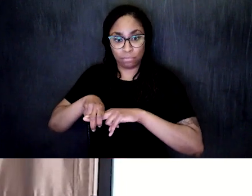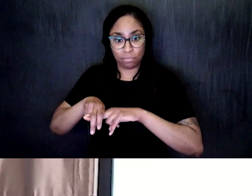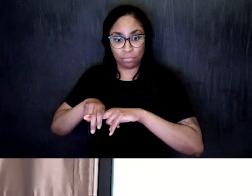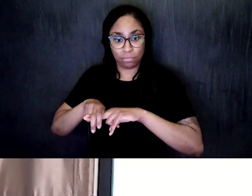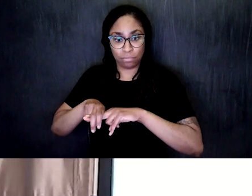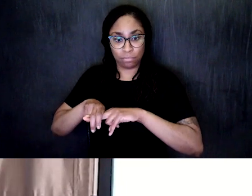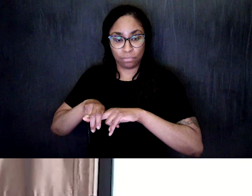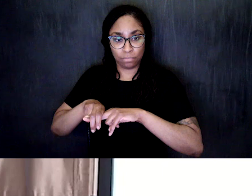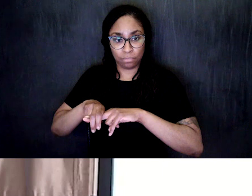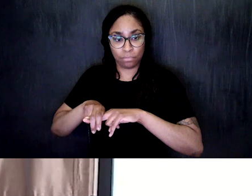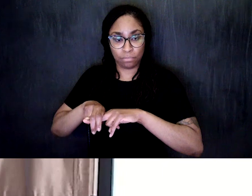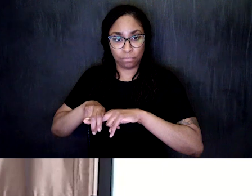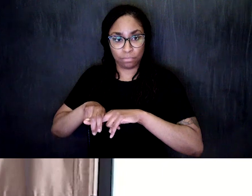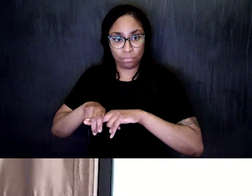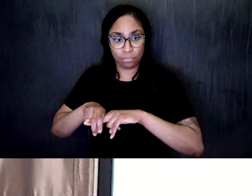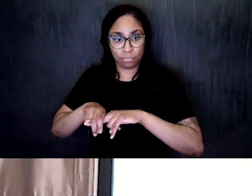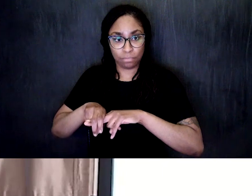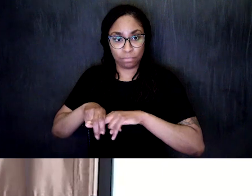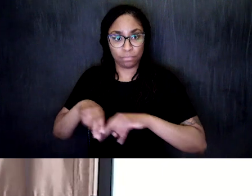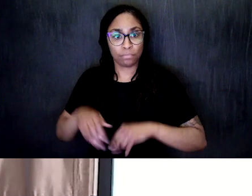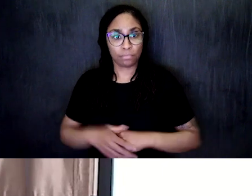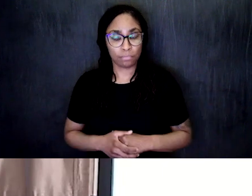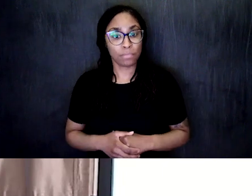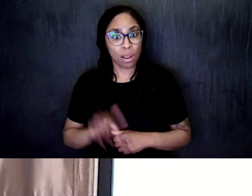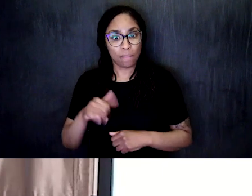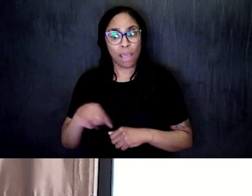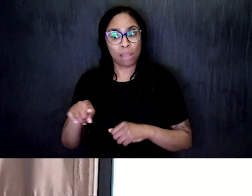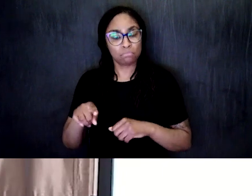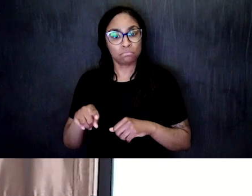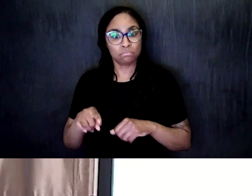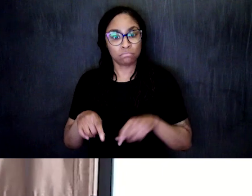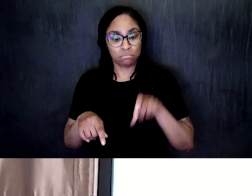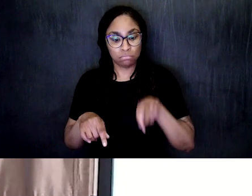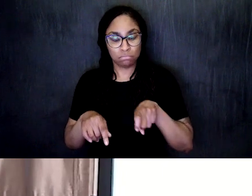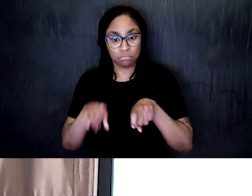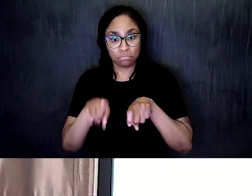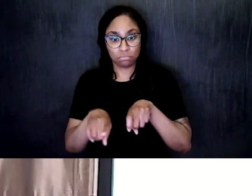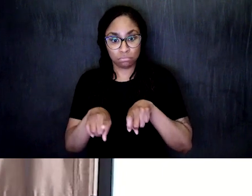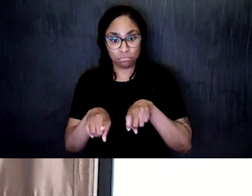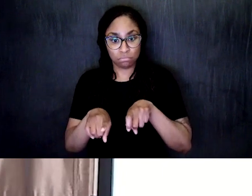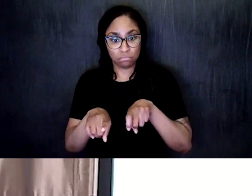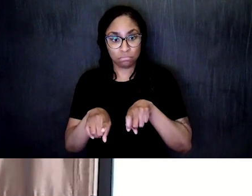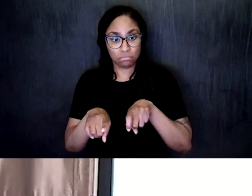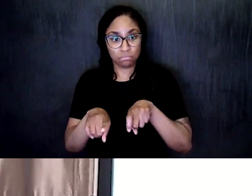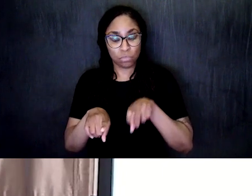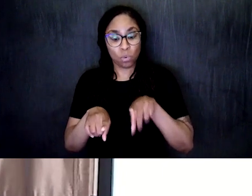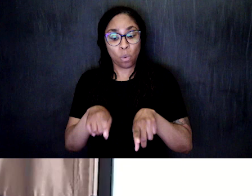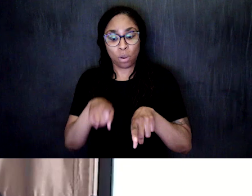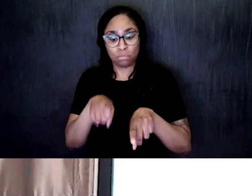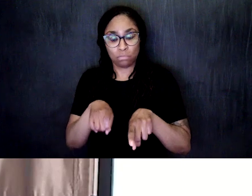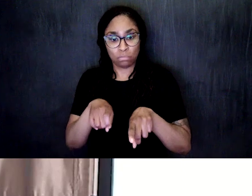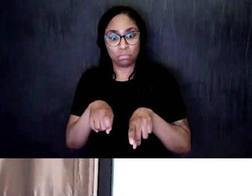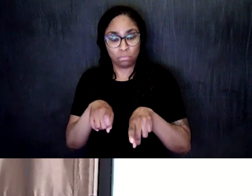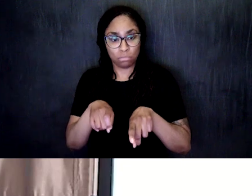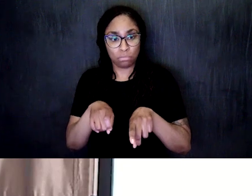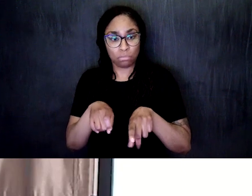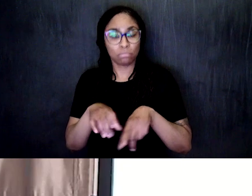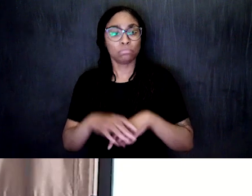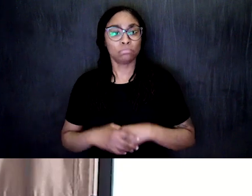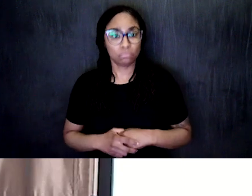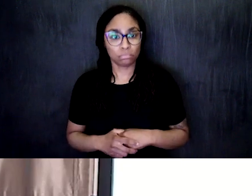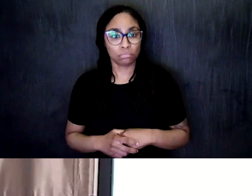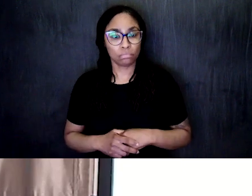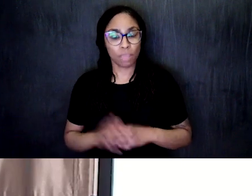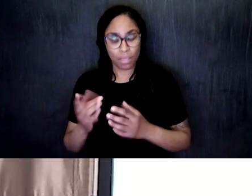more towards the edge of your chair. You can stay with just the open leg and the knee bent, or you can extend that leg and